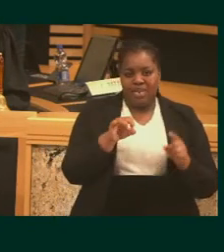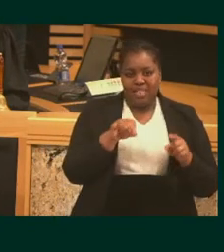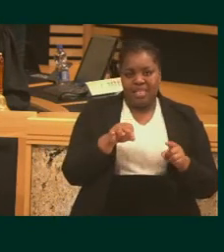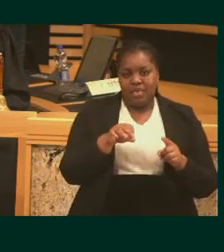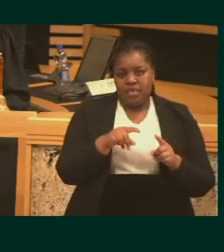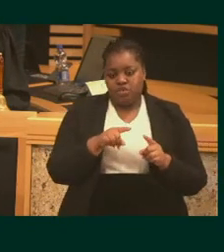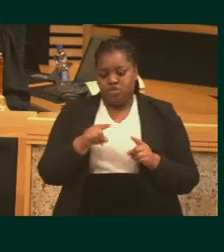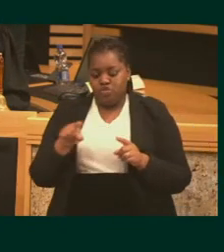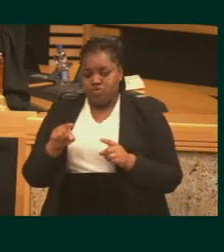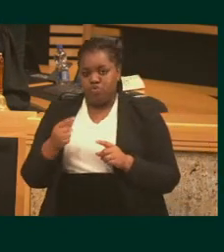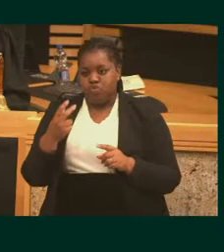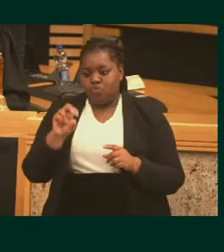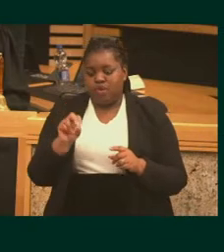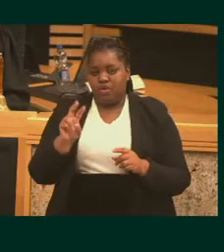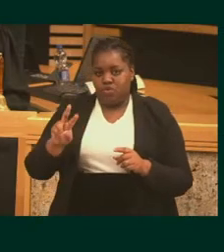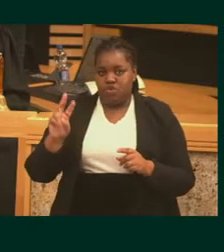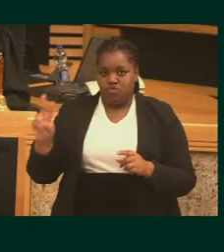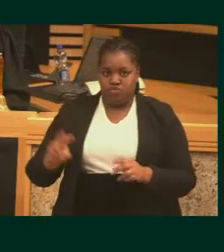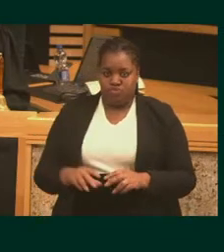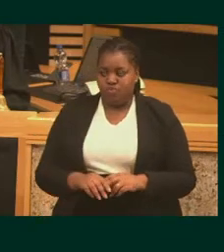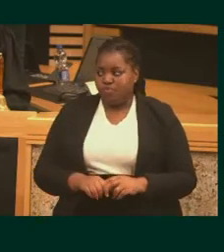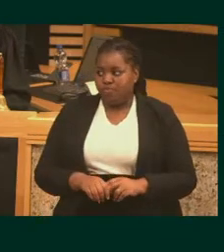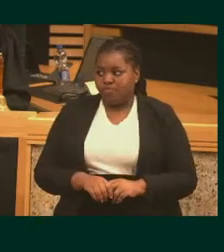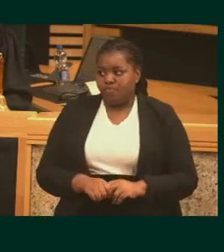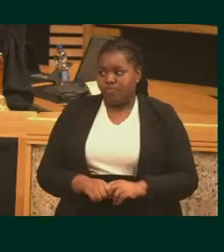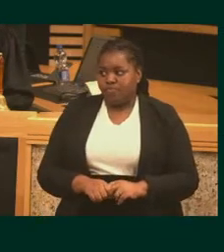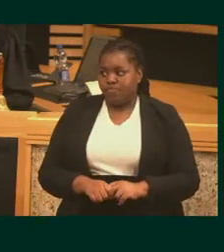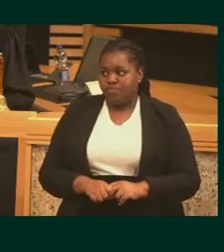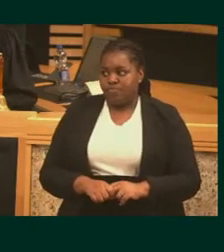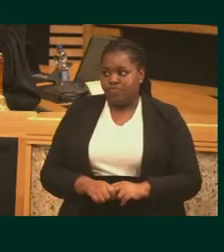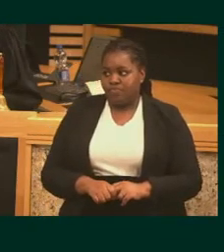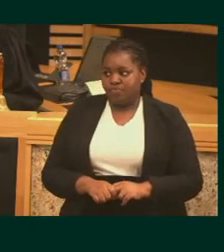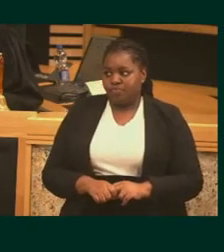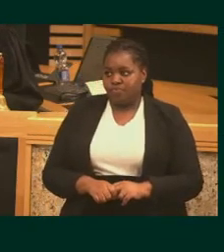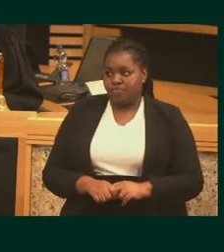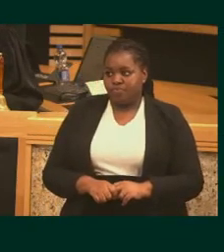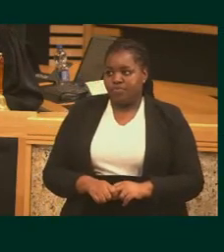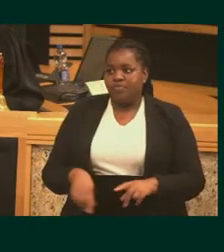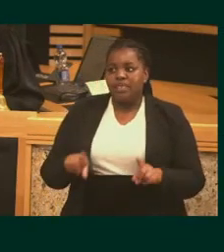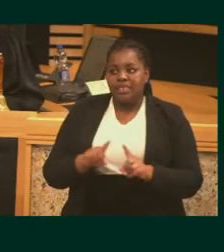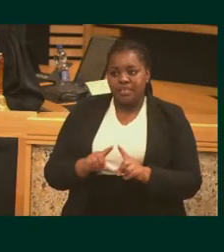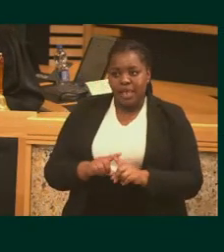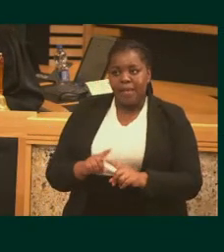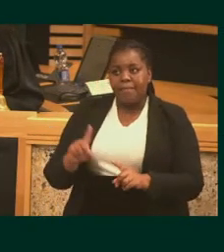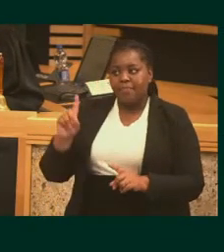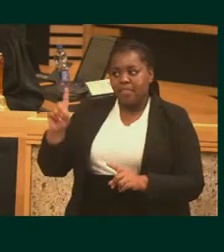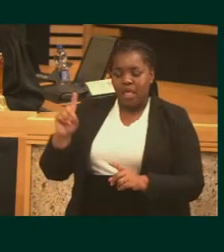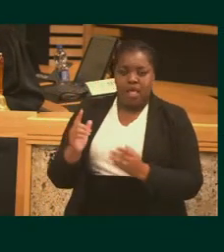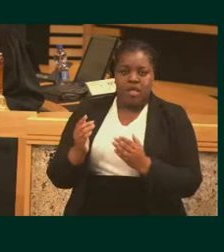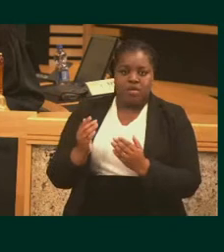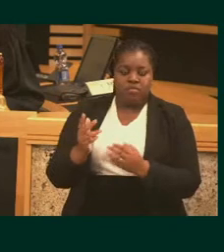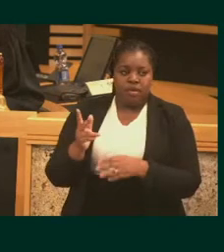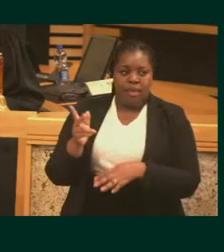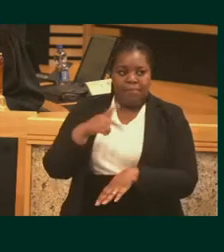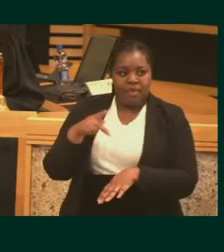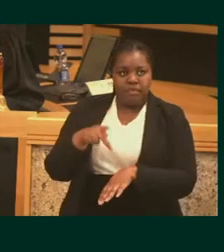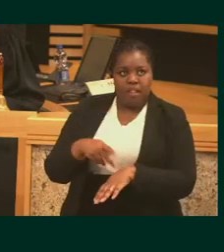to 2022 also note that principal M